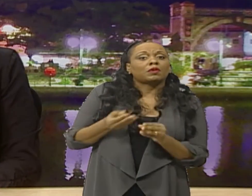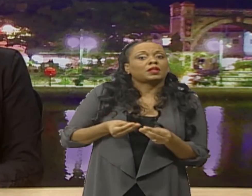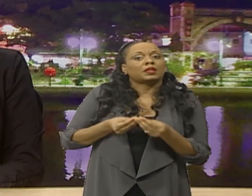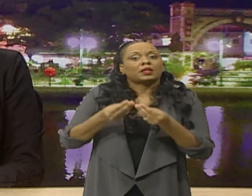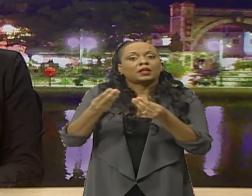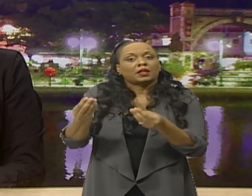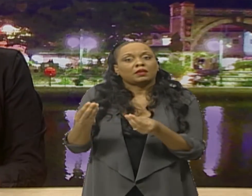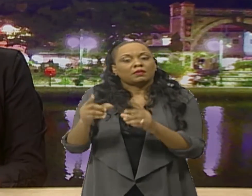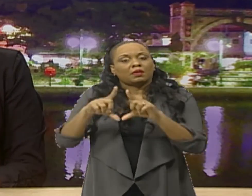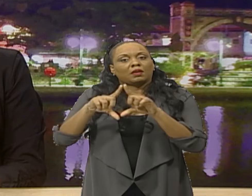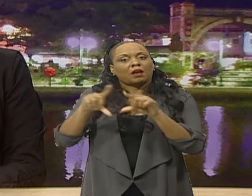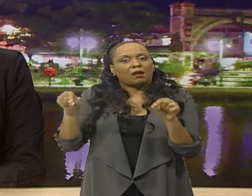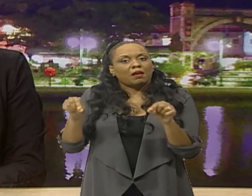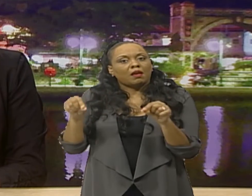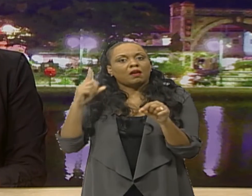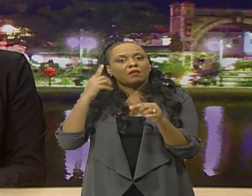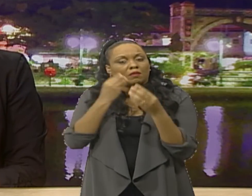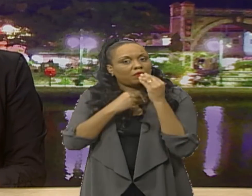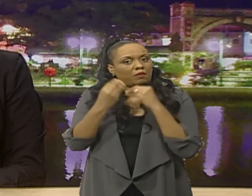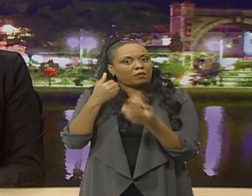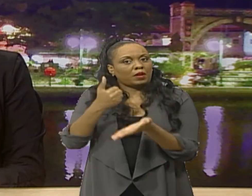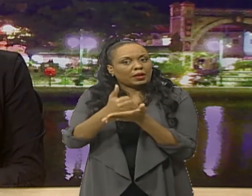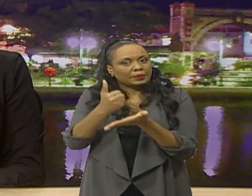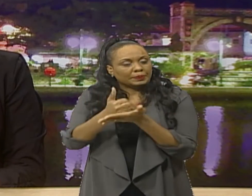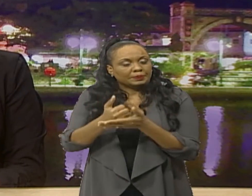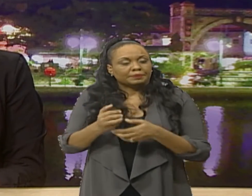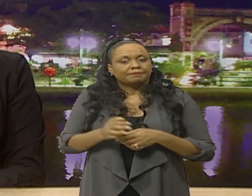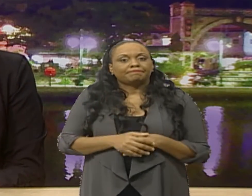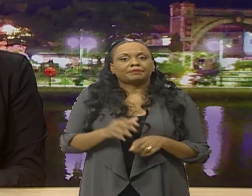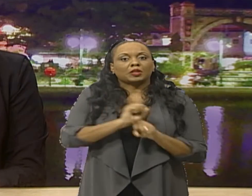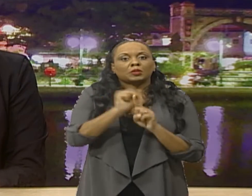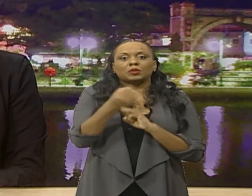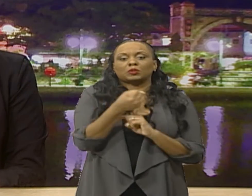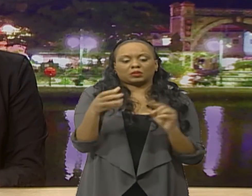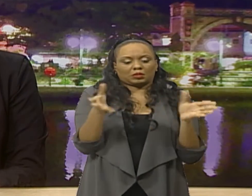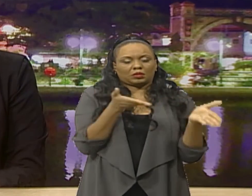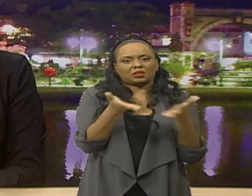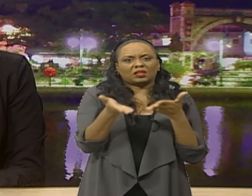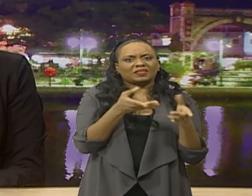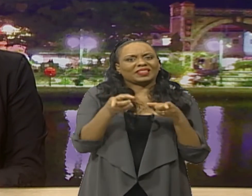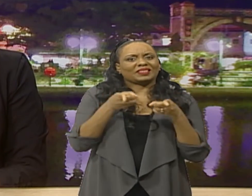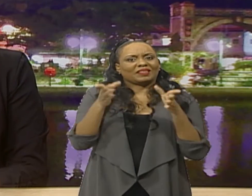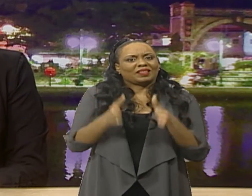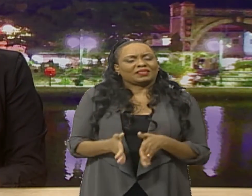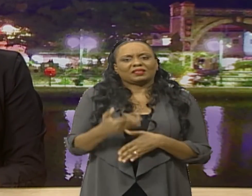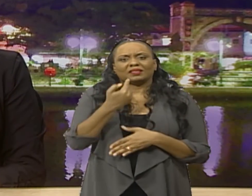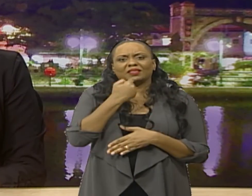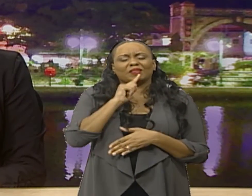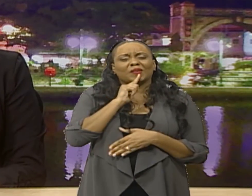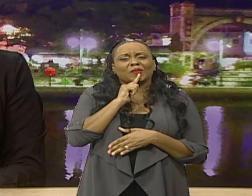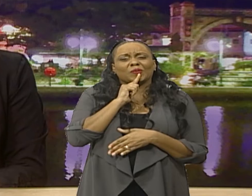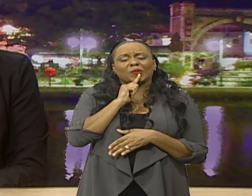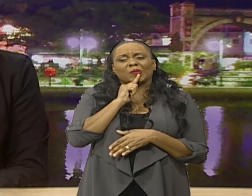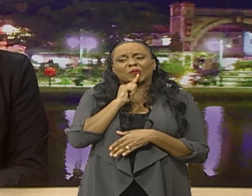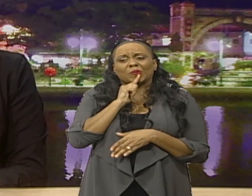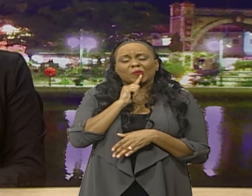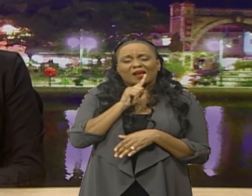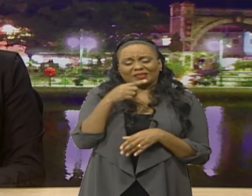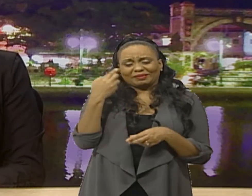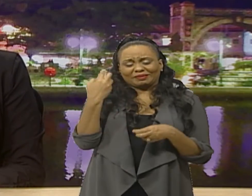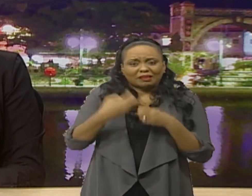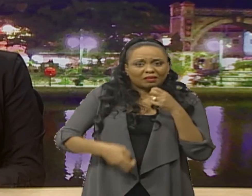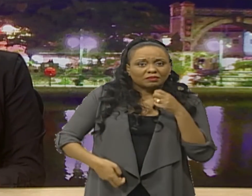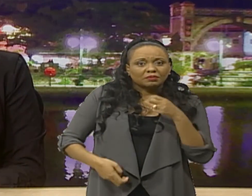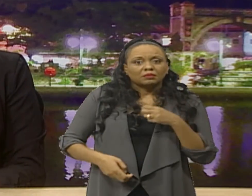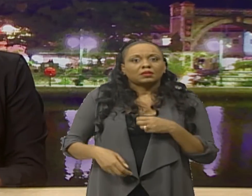cards is solved. The acting Social Services Director says the process is a tedious one. They've put some measures in place to ensure